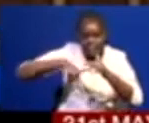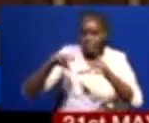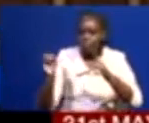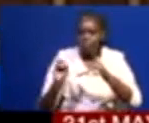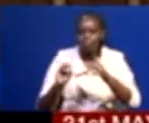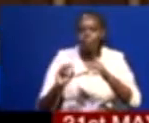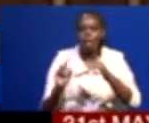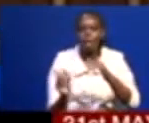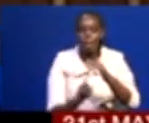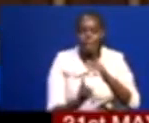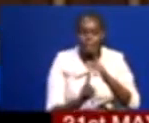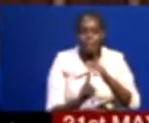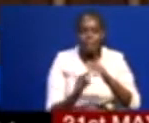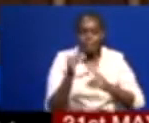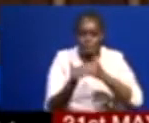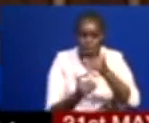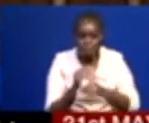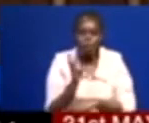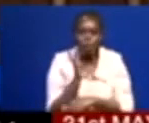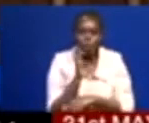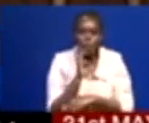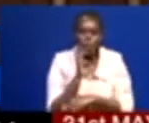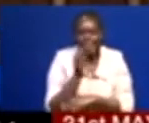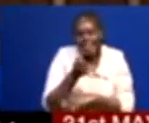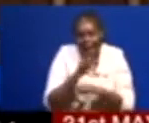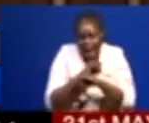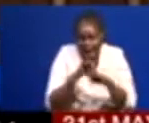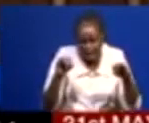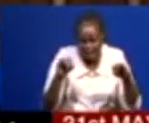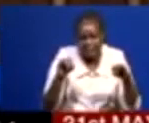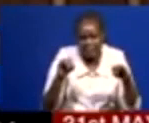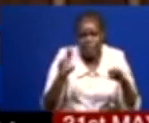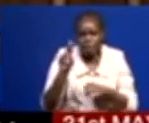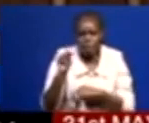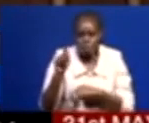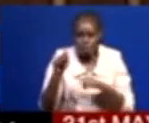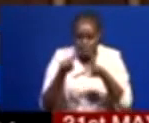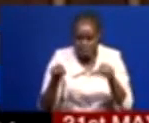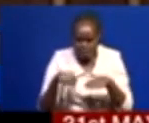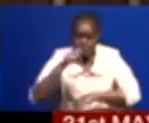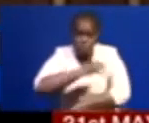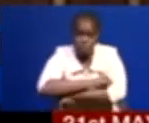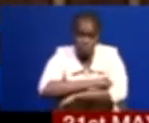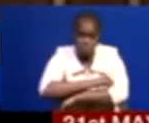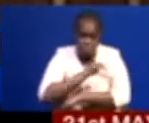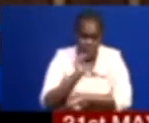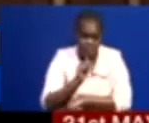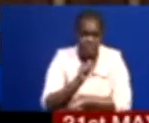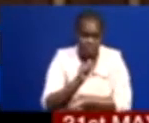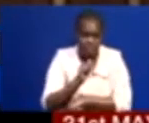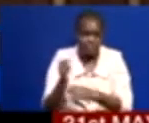has operationalized a water purifier dispensing unit in the school. This was this